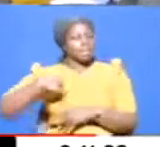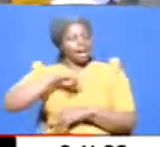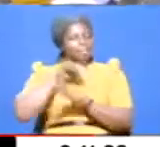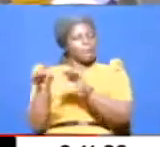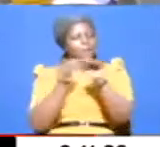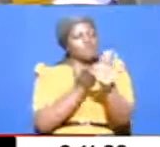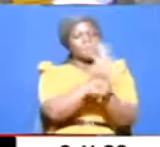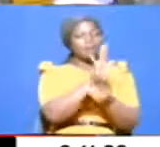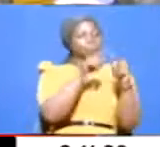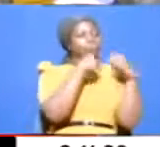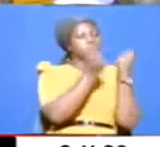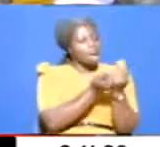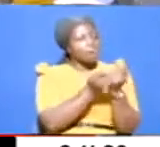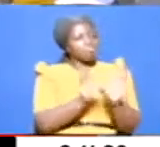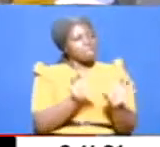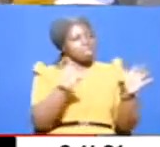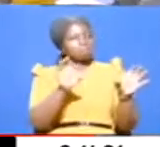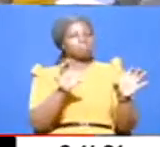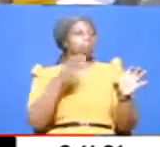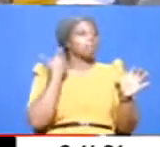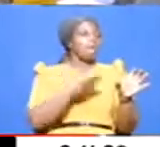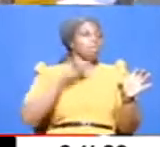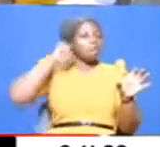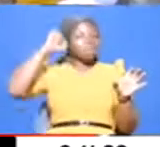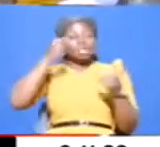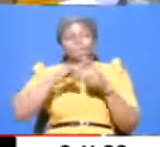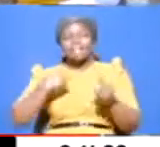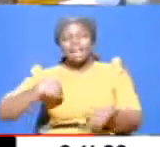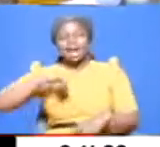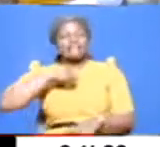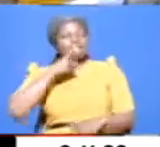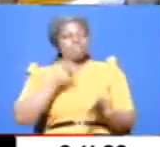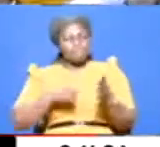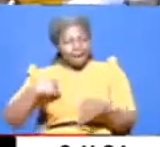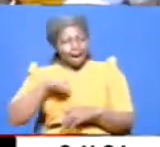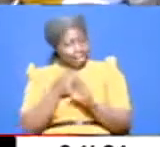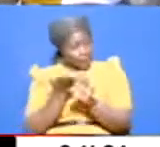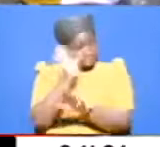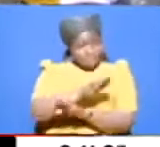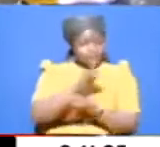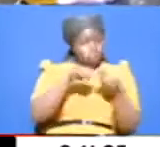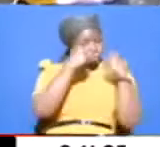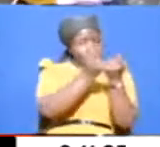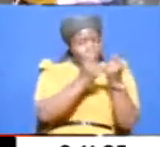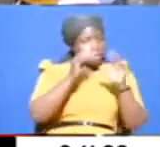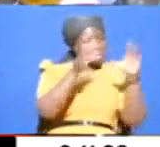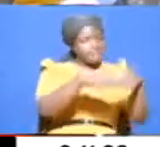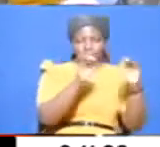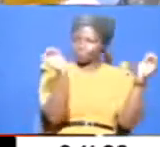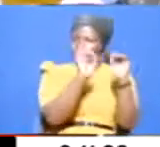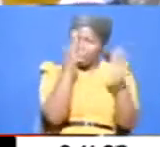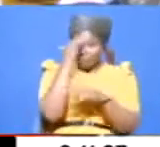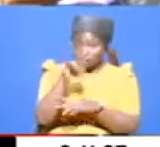na migawanyiko na chuki. Tukawaambia haturudi kwa vyama ya kikabila. Kwa sababu mmevunja